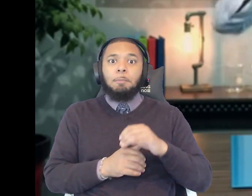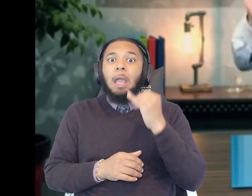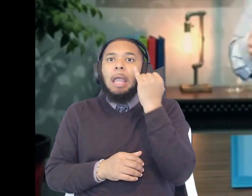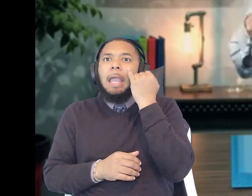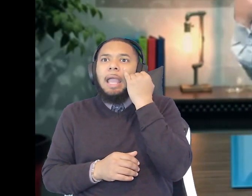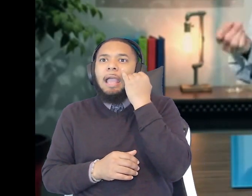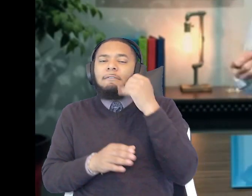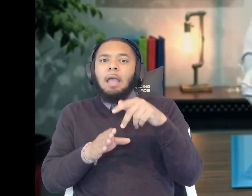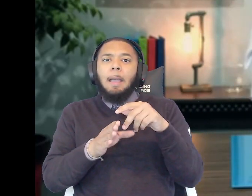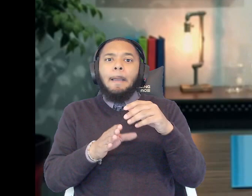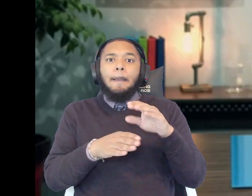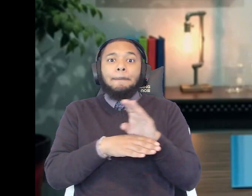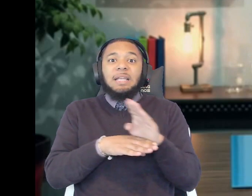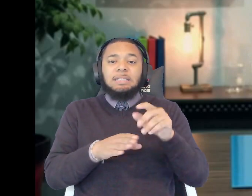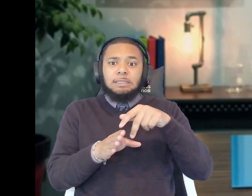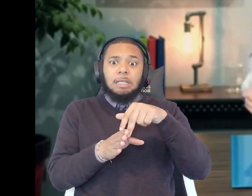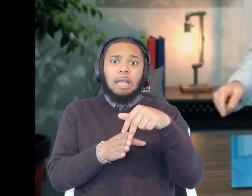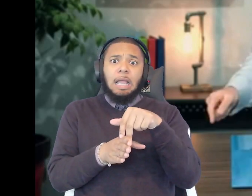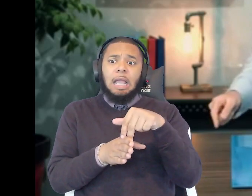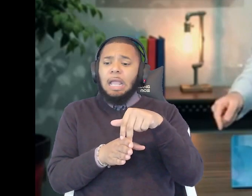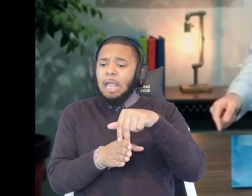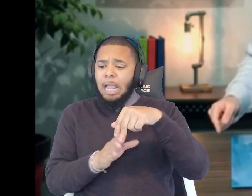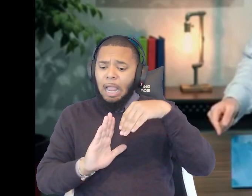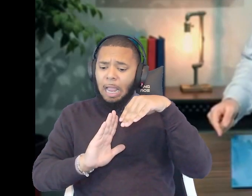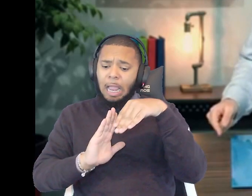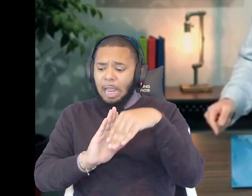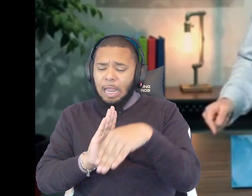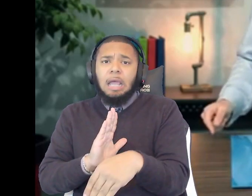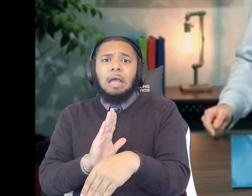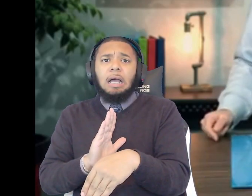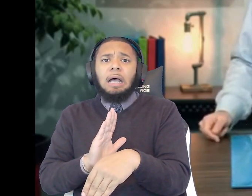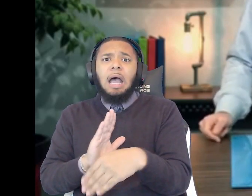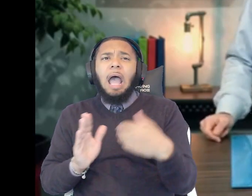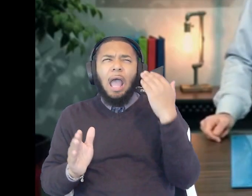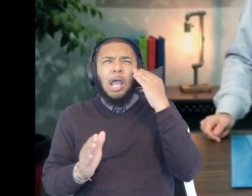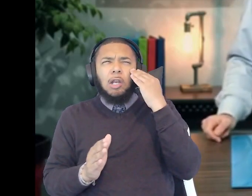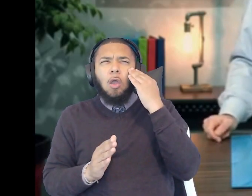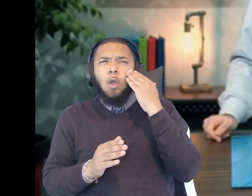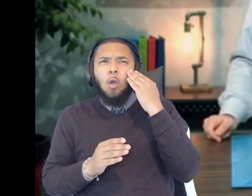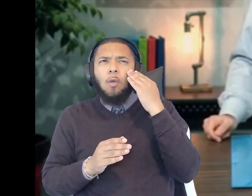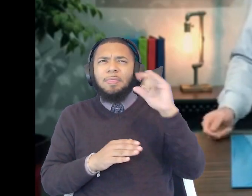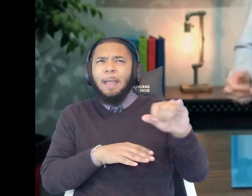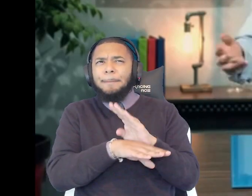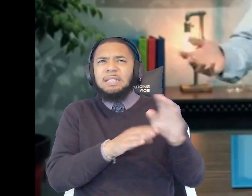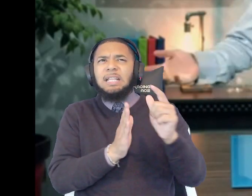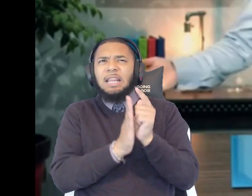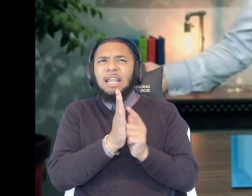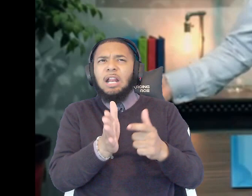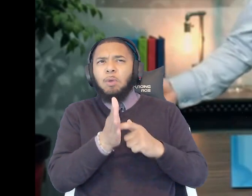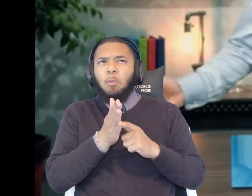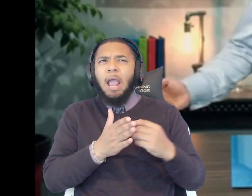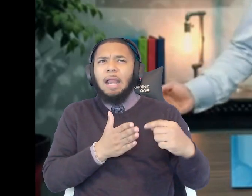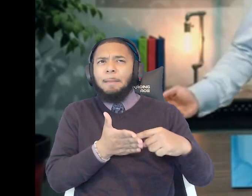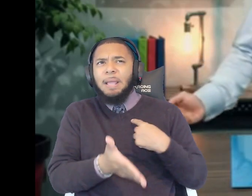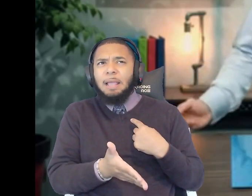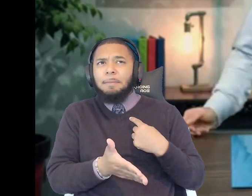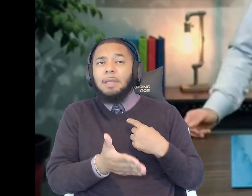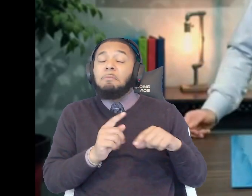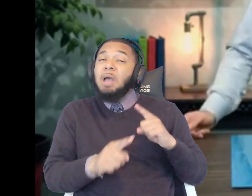bankruptcy, then people are going to get really scared. They're going to be like, I know there's a legal obligation to repay this debt. But they might not be able